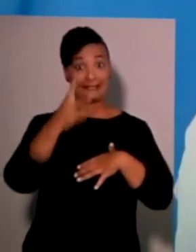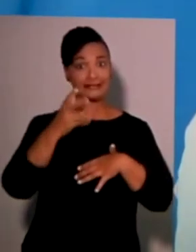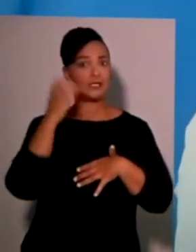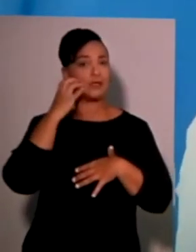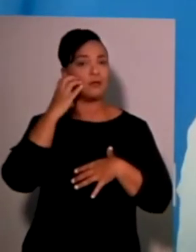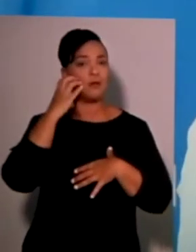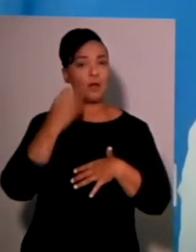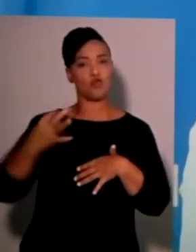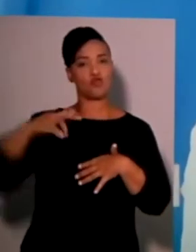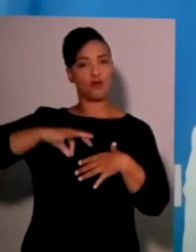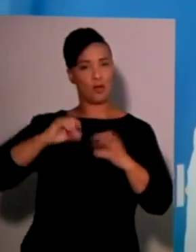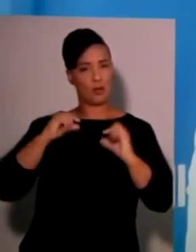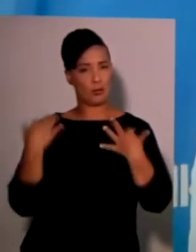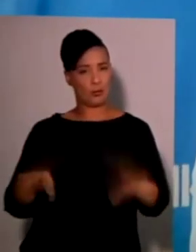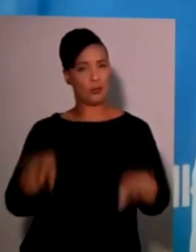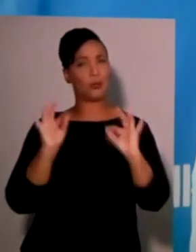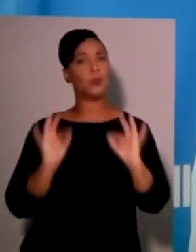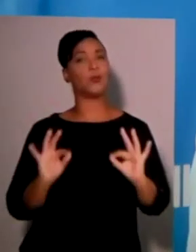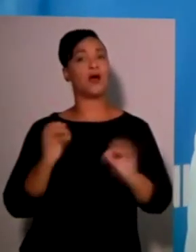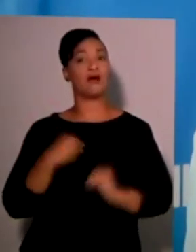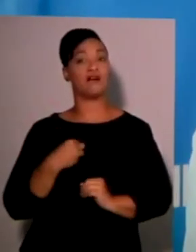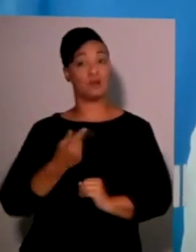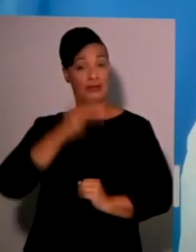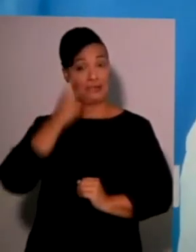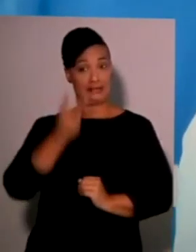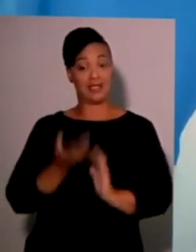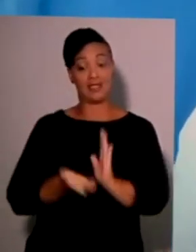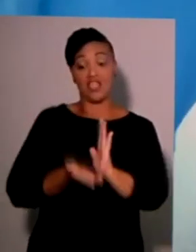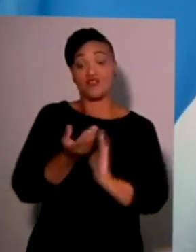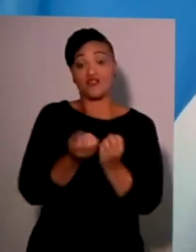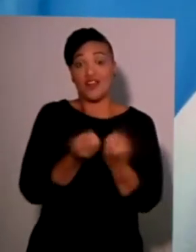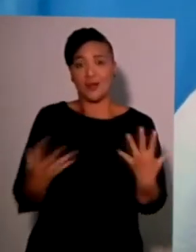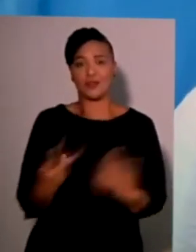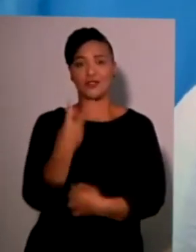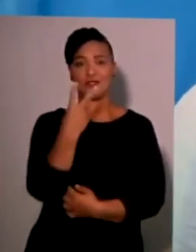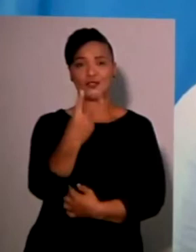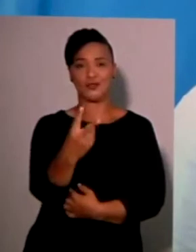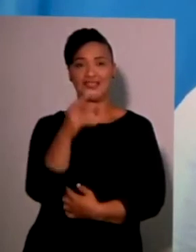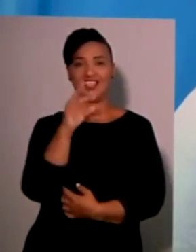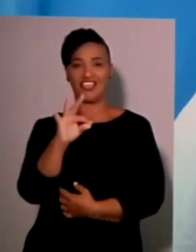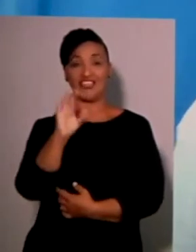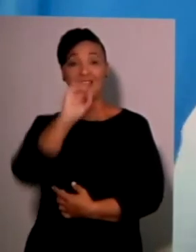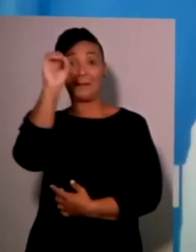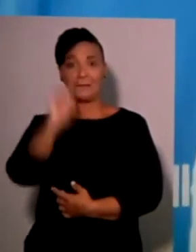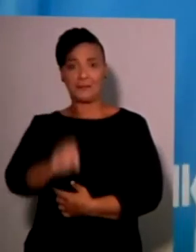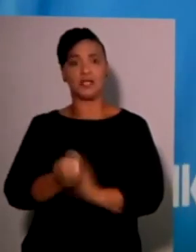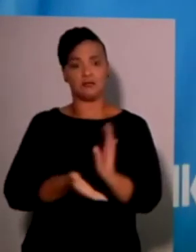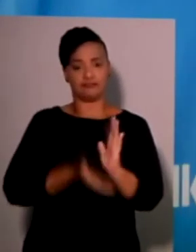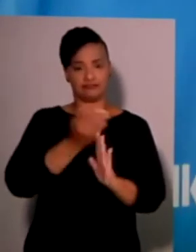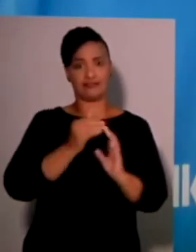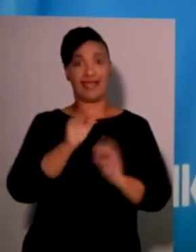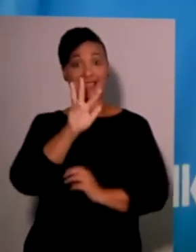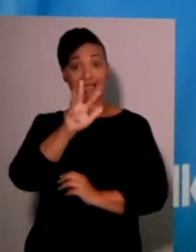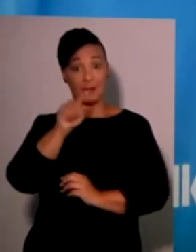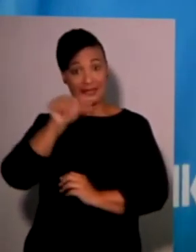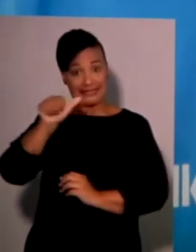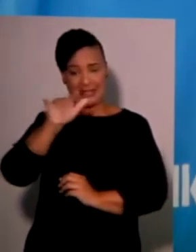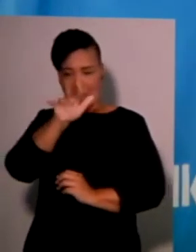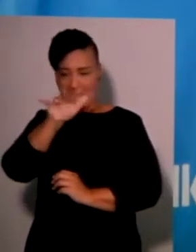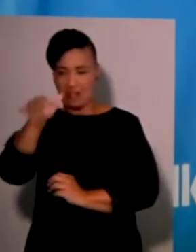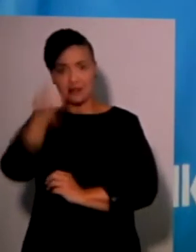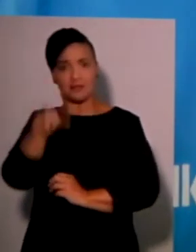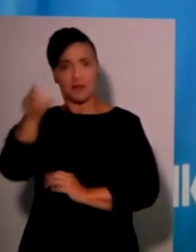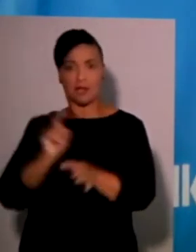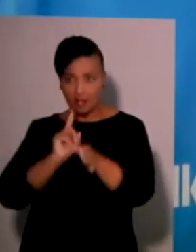revenue, we see a 23% increase in the broadband base to 9.6 million subscribers,